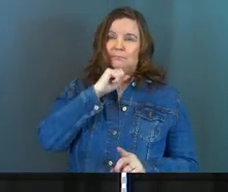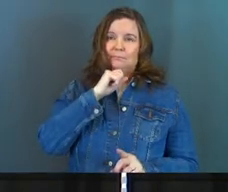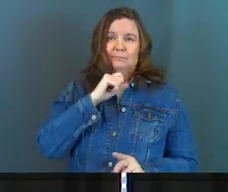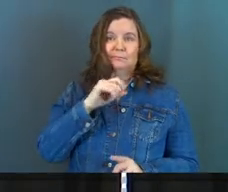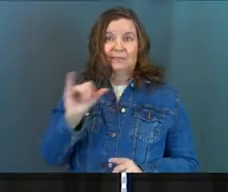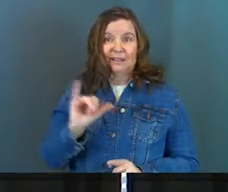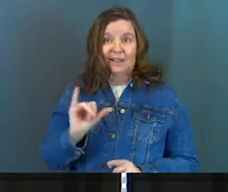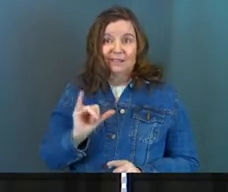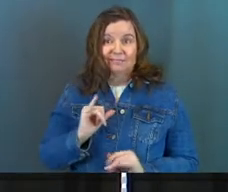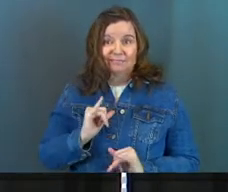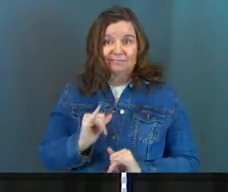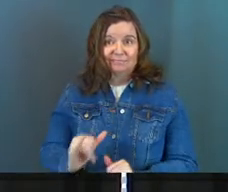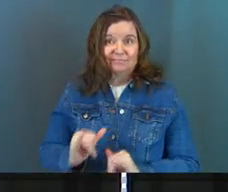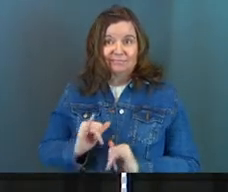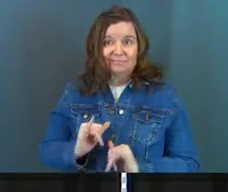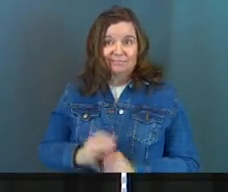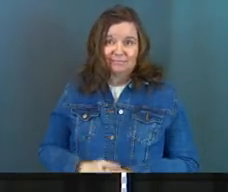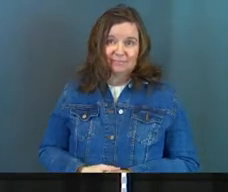you're just like him.